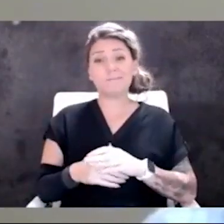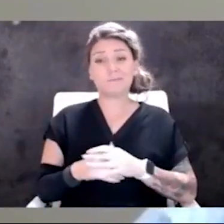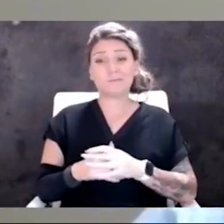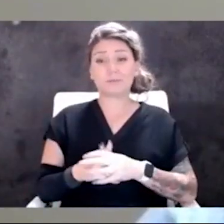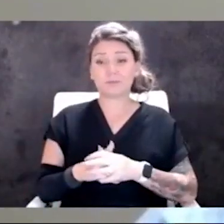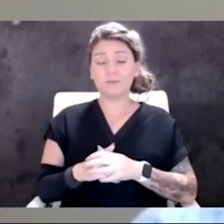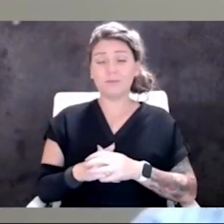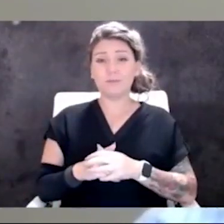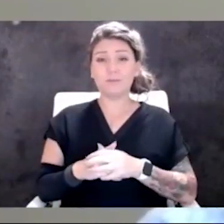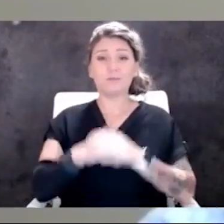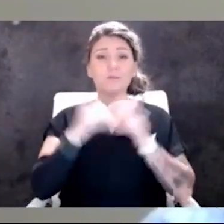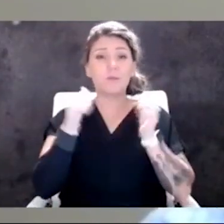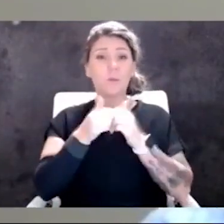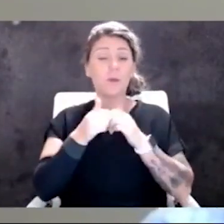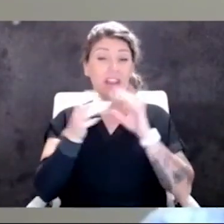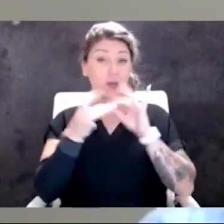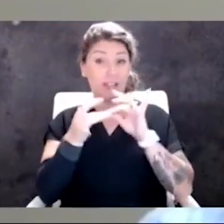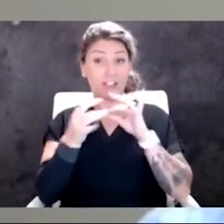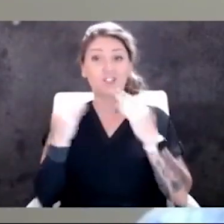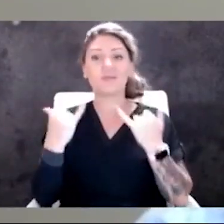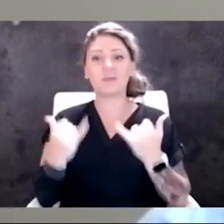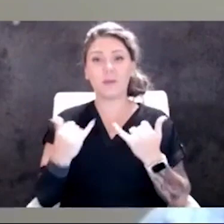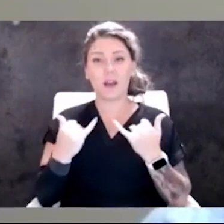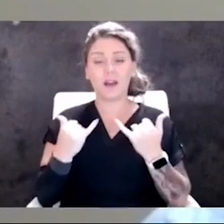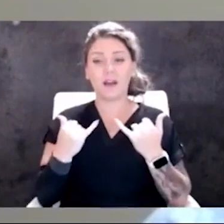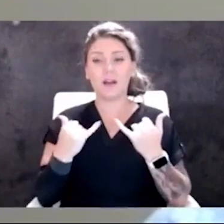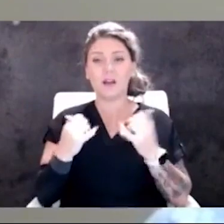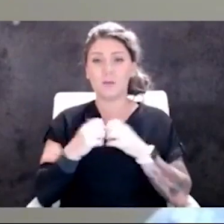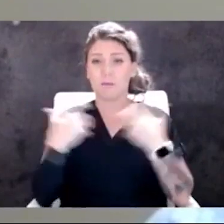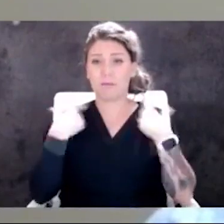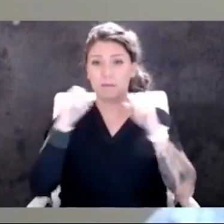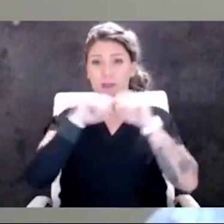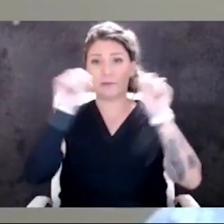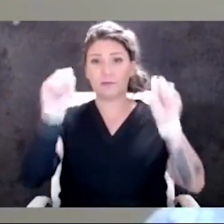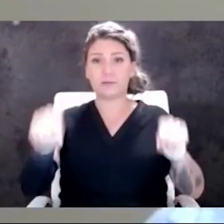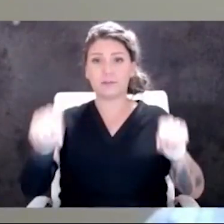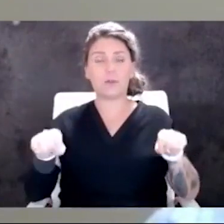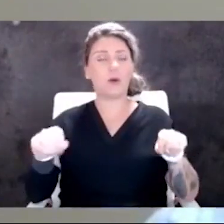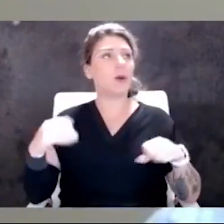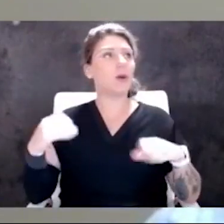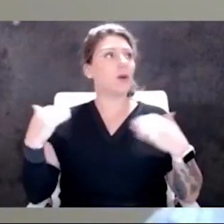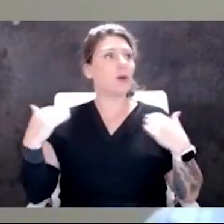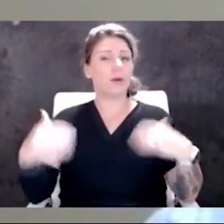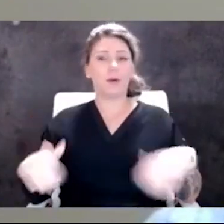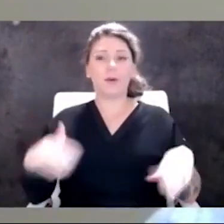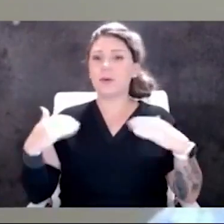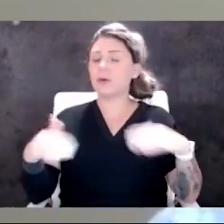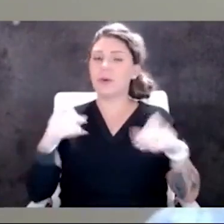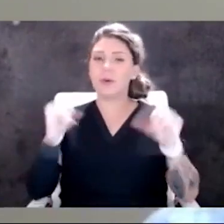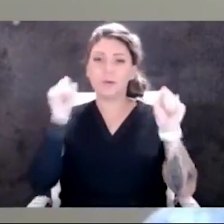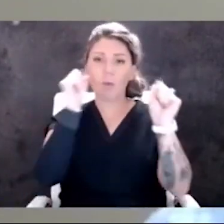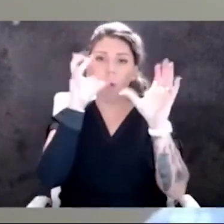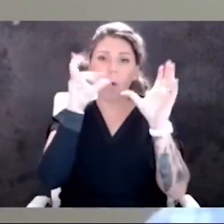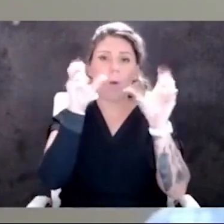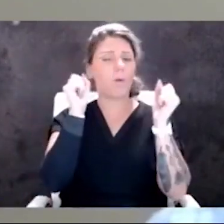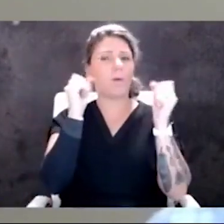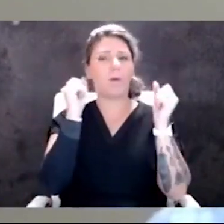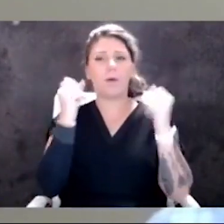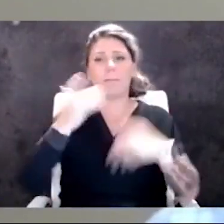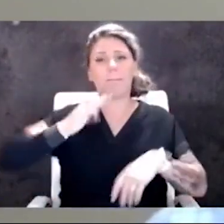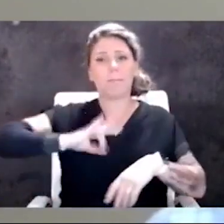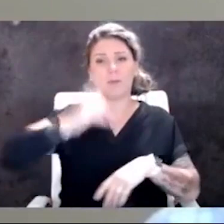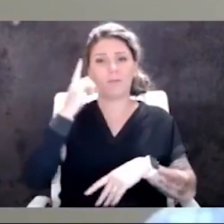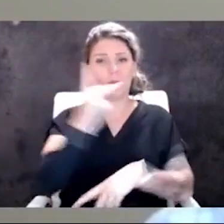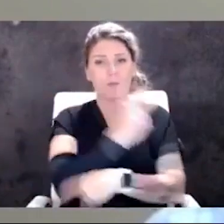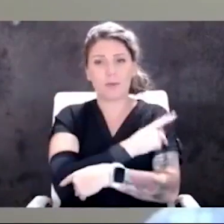with this relationship now with the health system, it's been an absolutely phenomenal benefit to our patients. I've